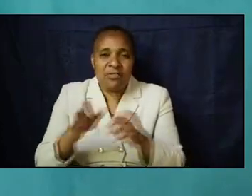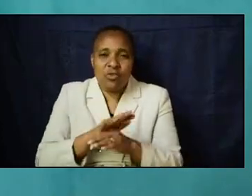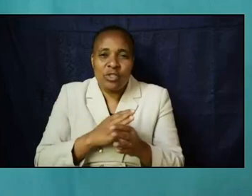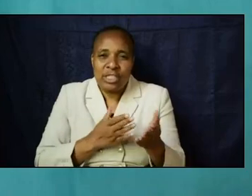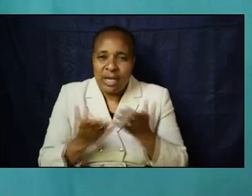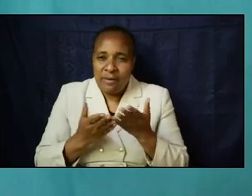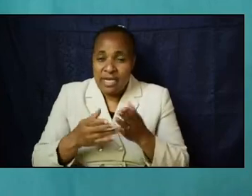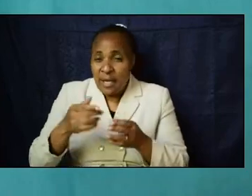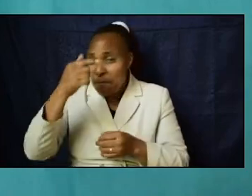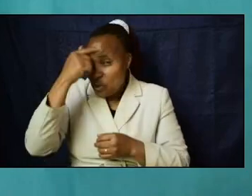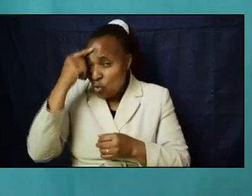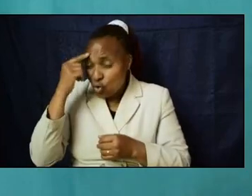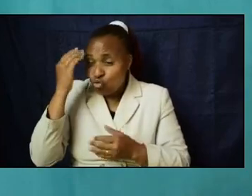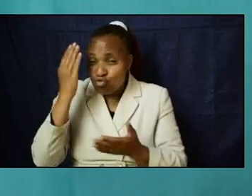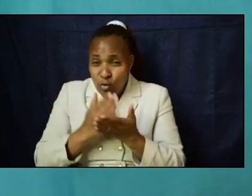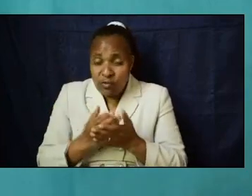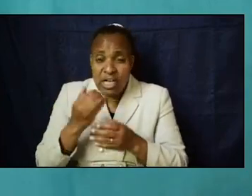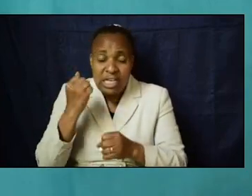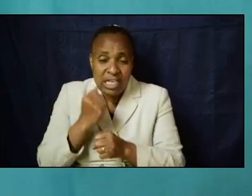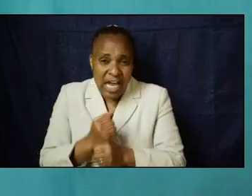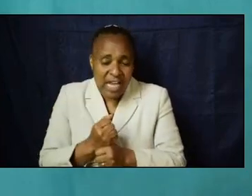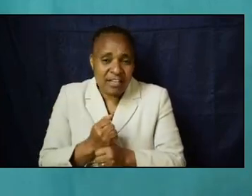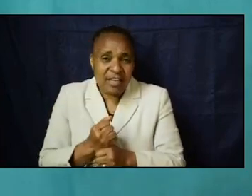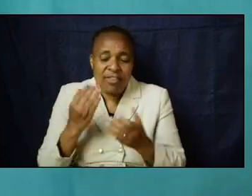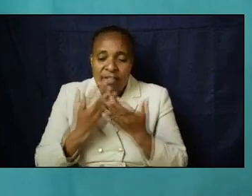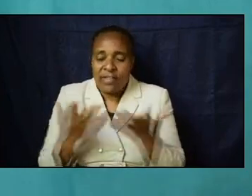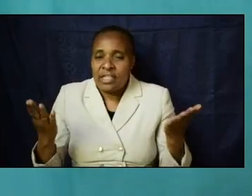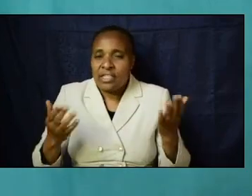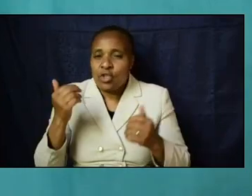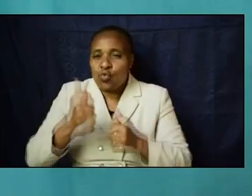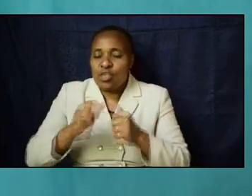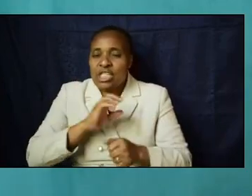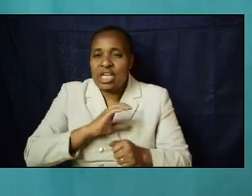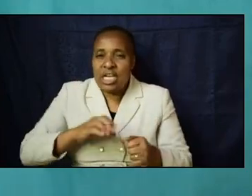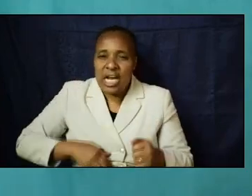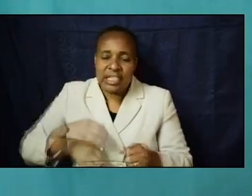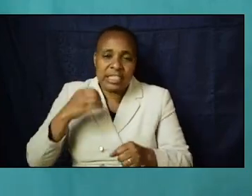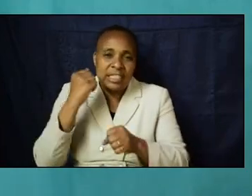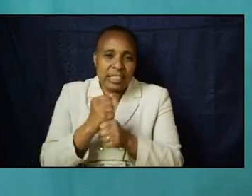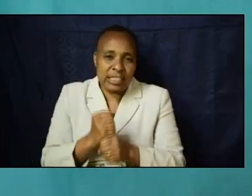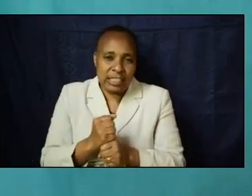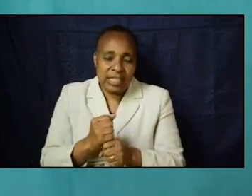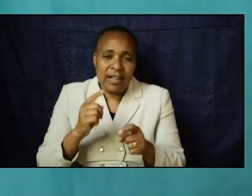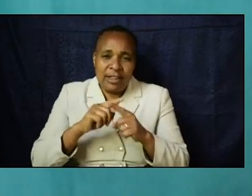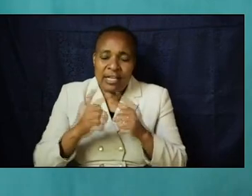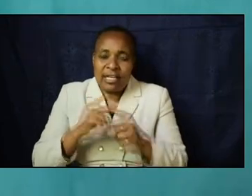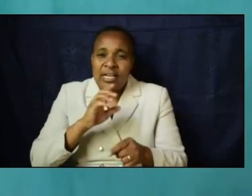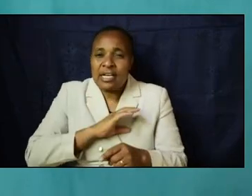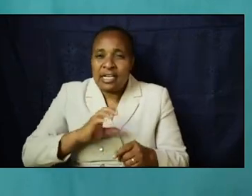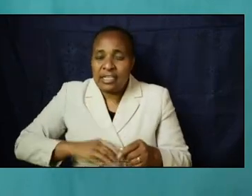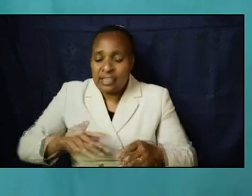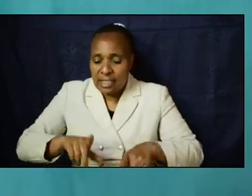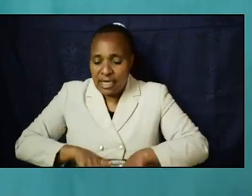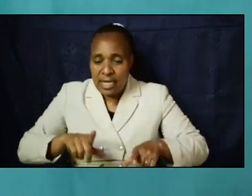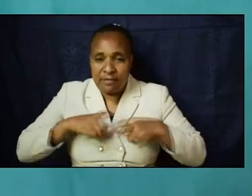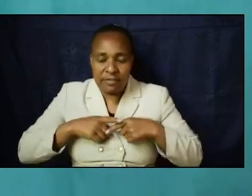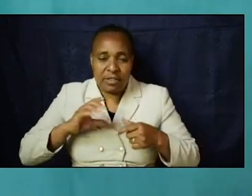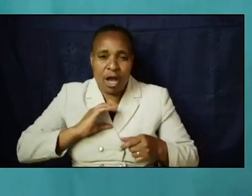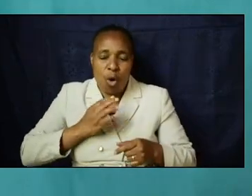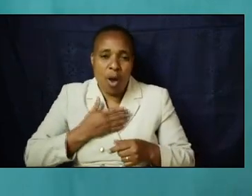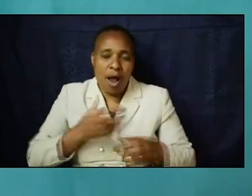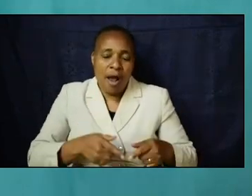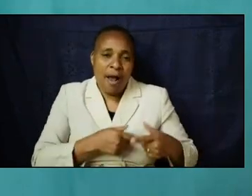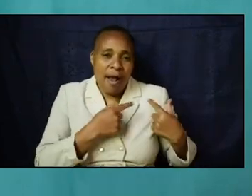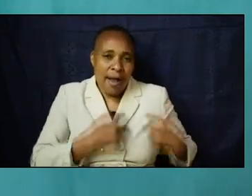servant, because we've actually done the things that Christ did. And Christ lives in our hearts and